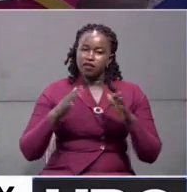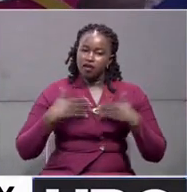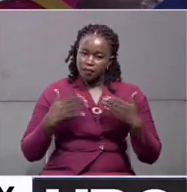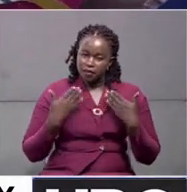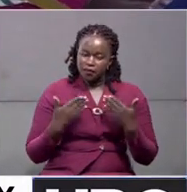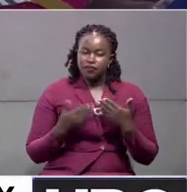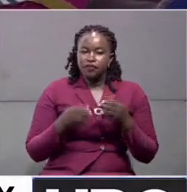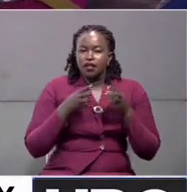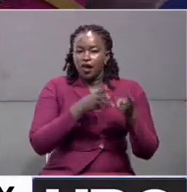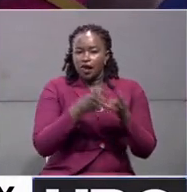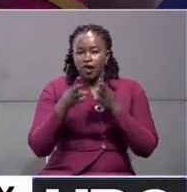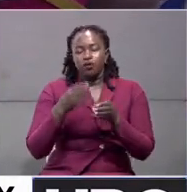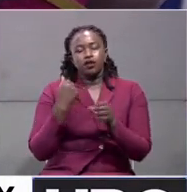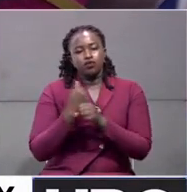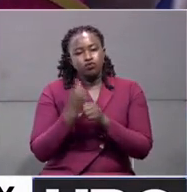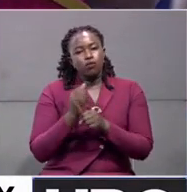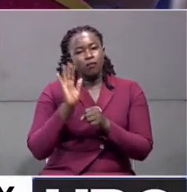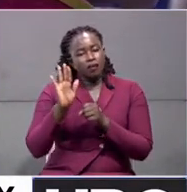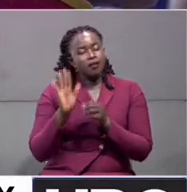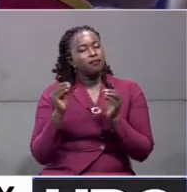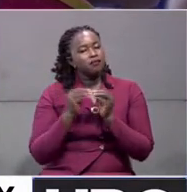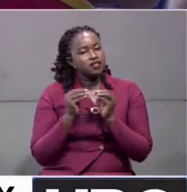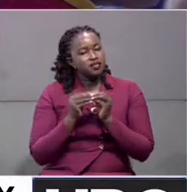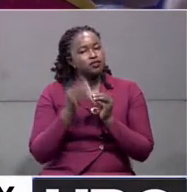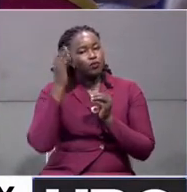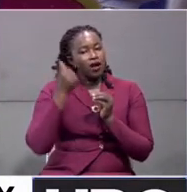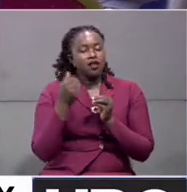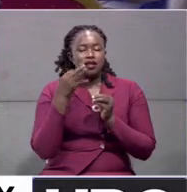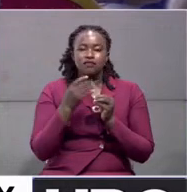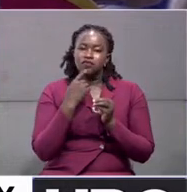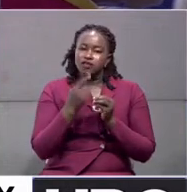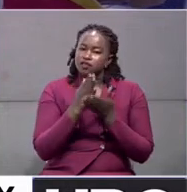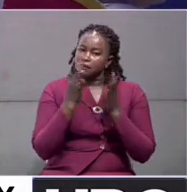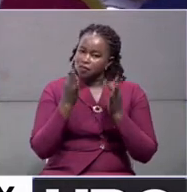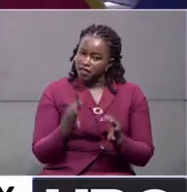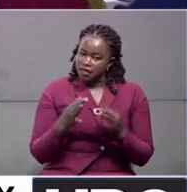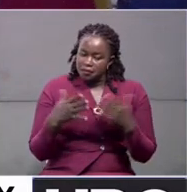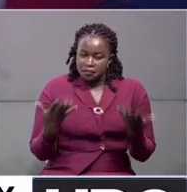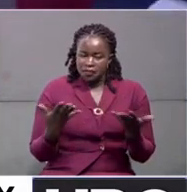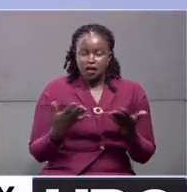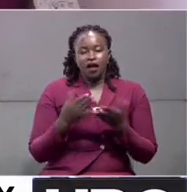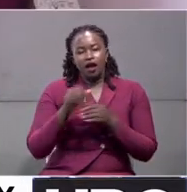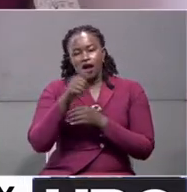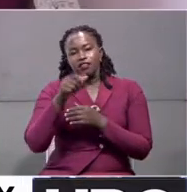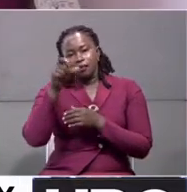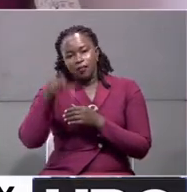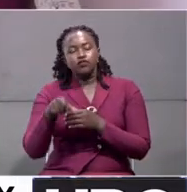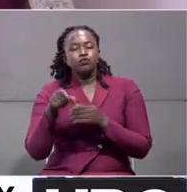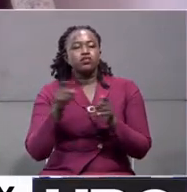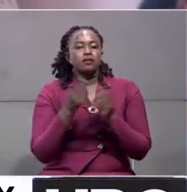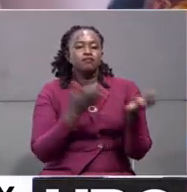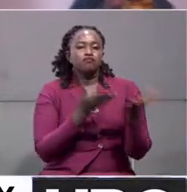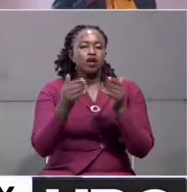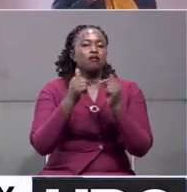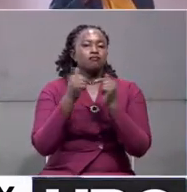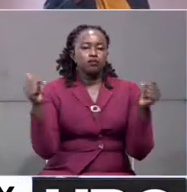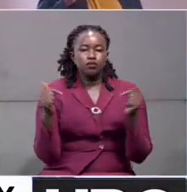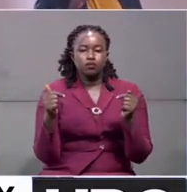in the way he was conducting his meetings, because if you say something and someone raises an